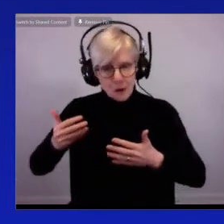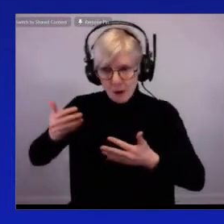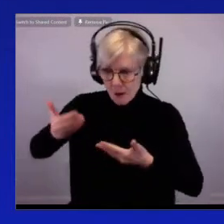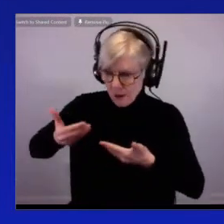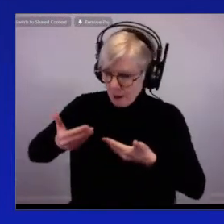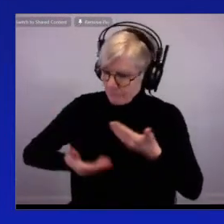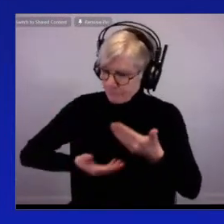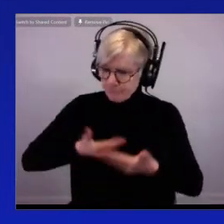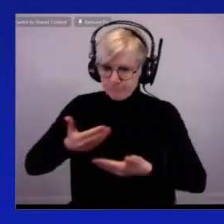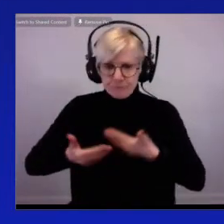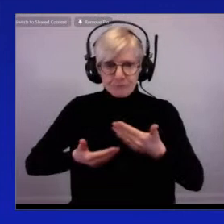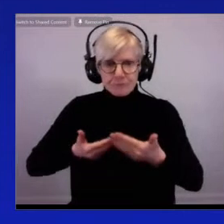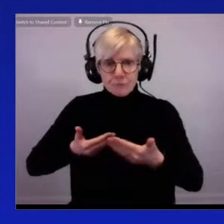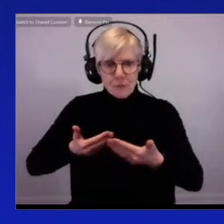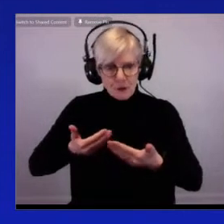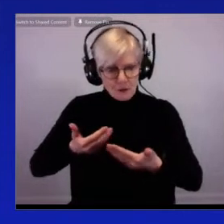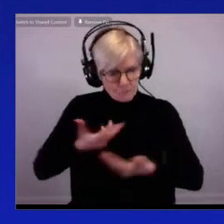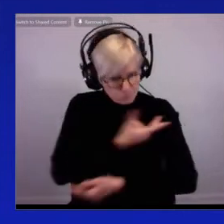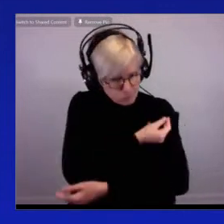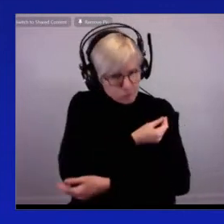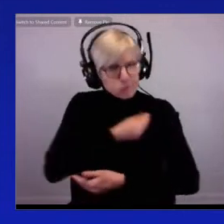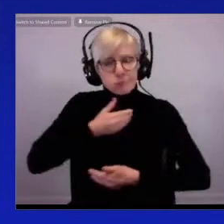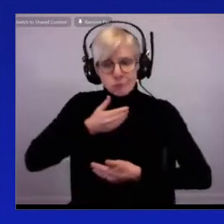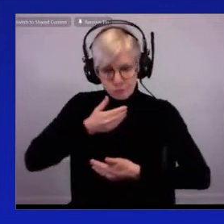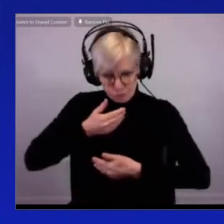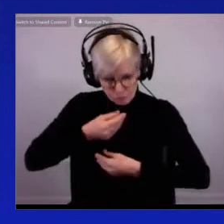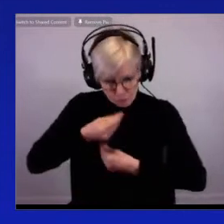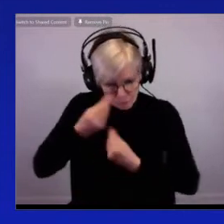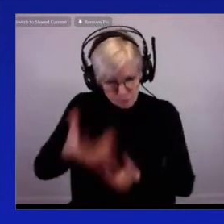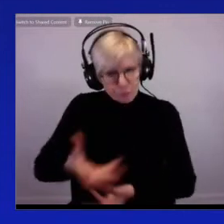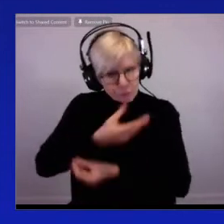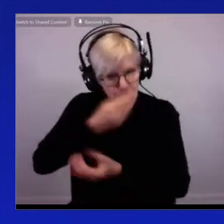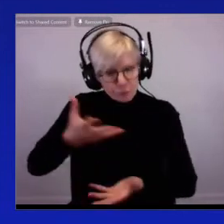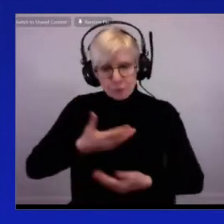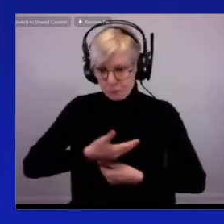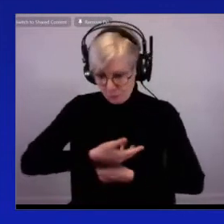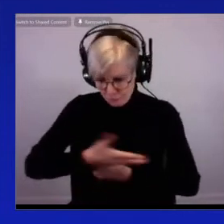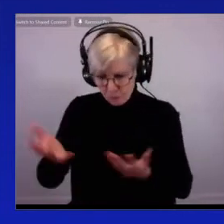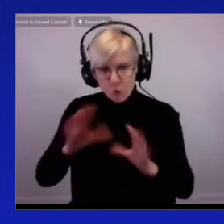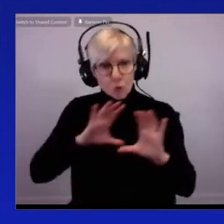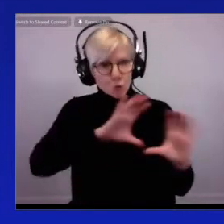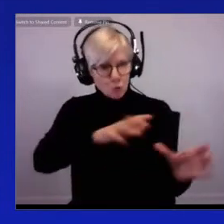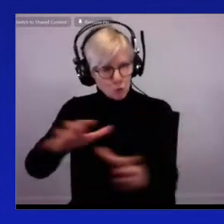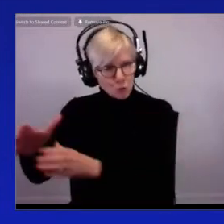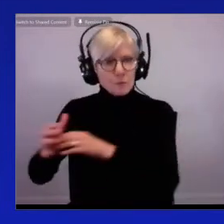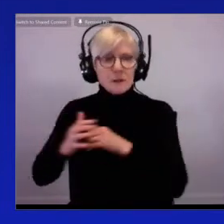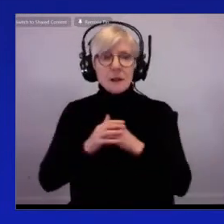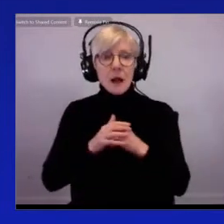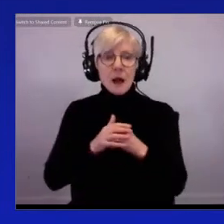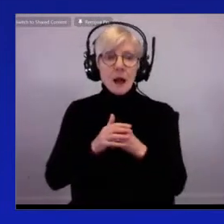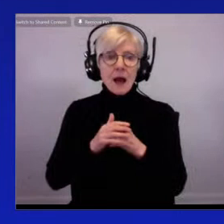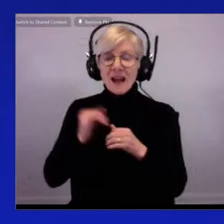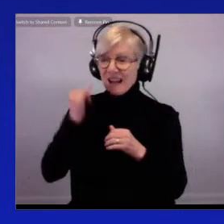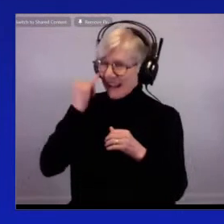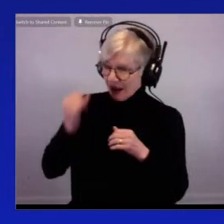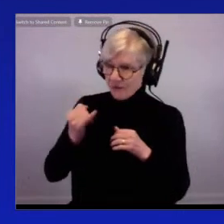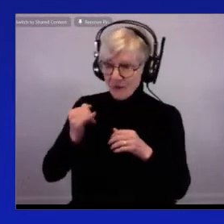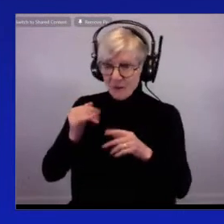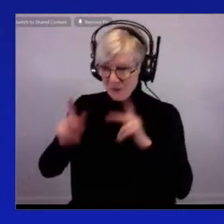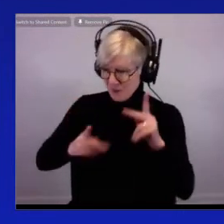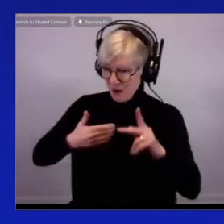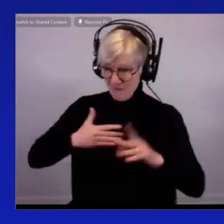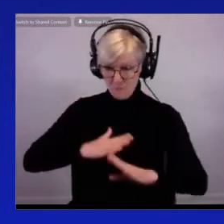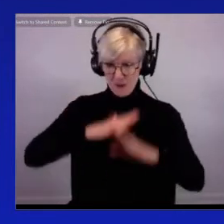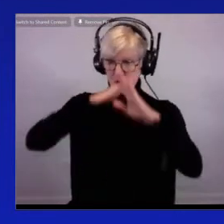groups that are going to be sequenced as we go, and to make sure that we're addressing any barriers to